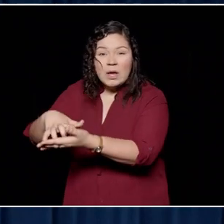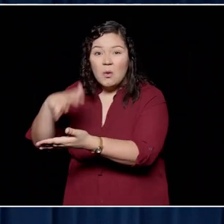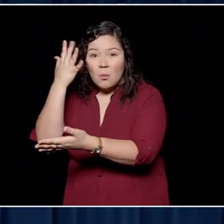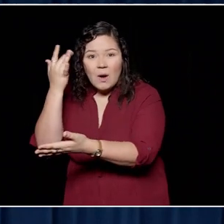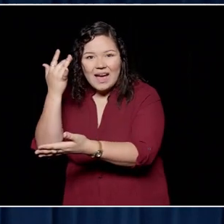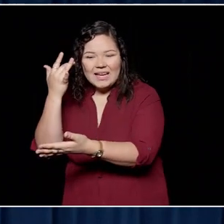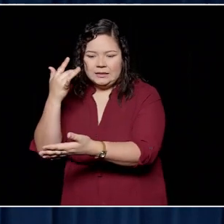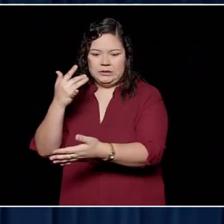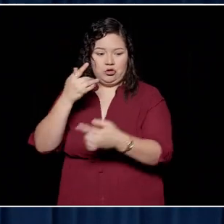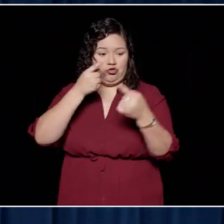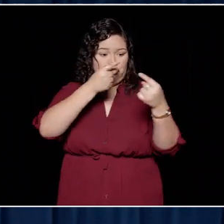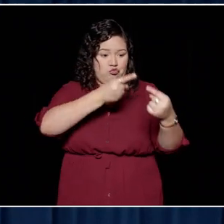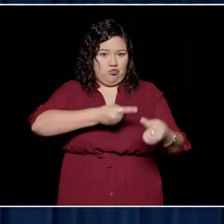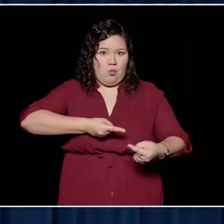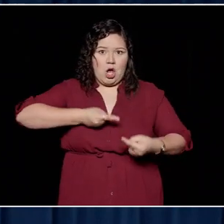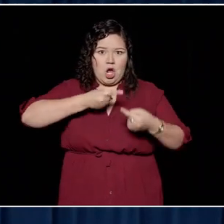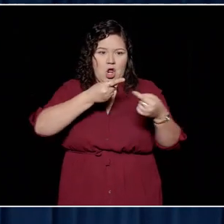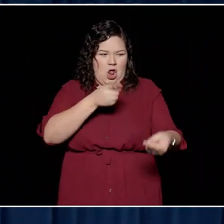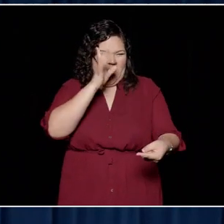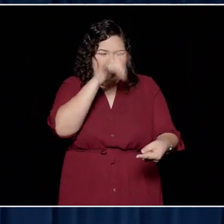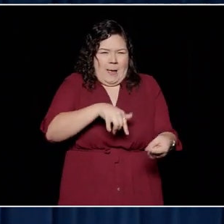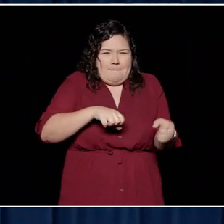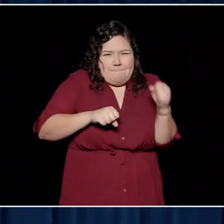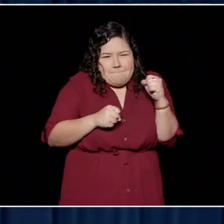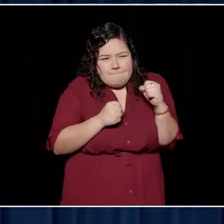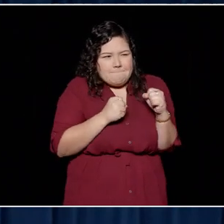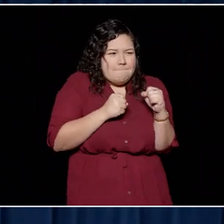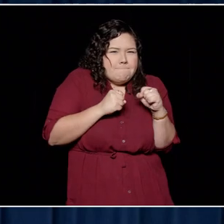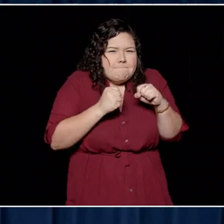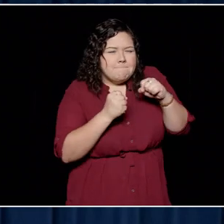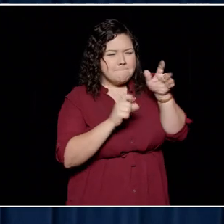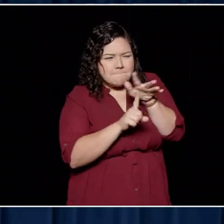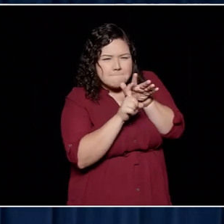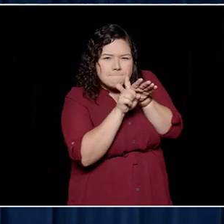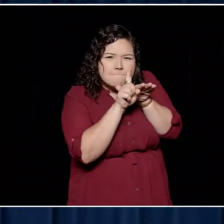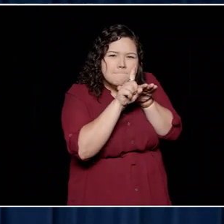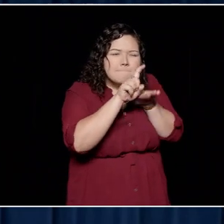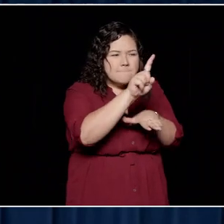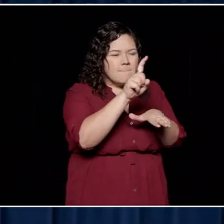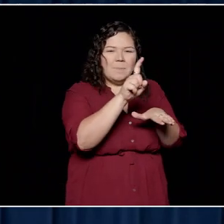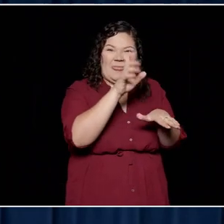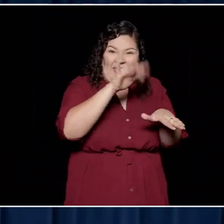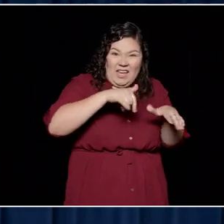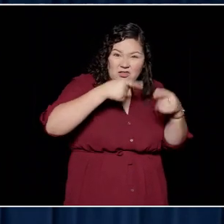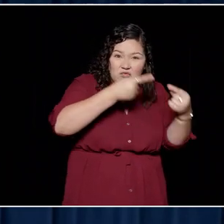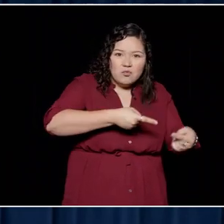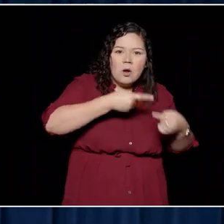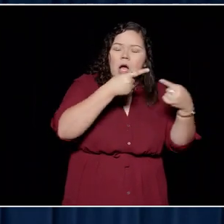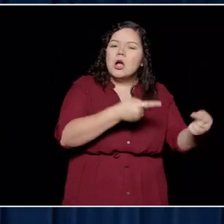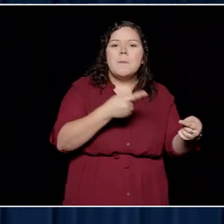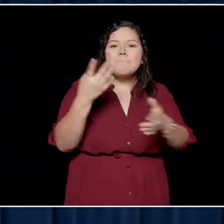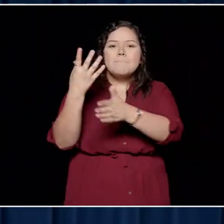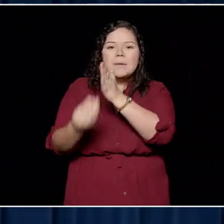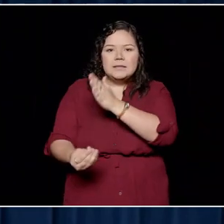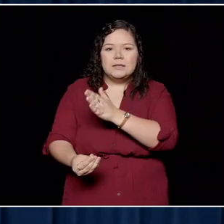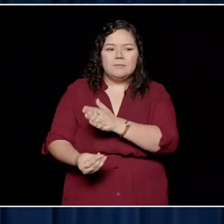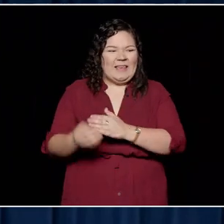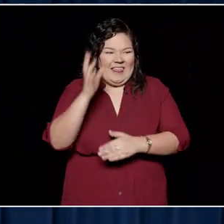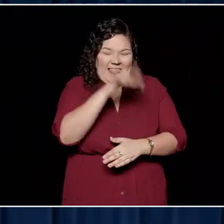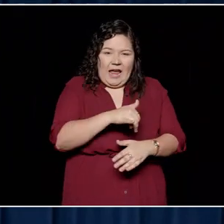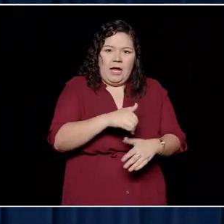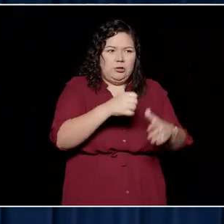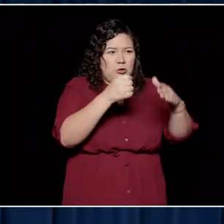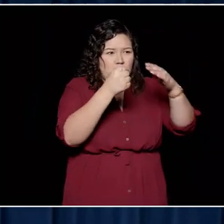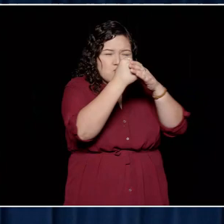struggle out of that cocoon is actually required for the molecules in the body of the